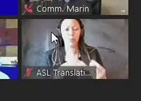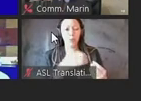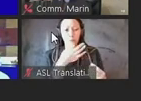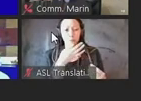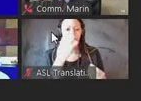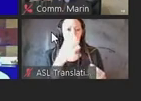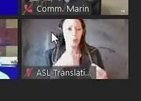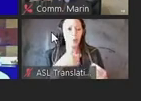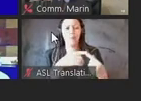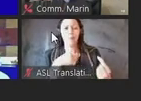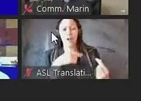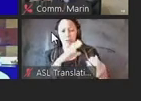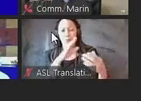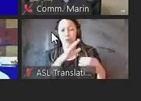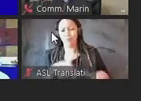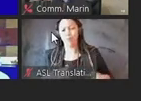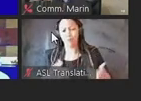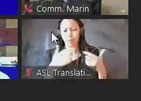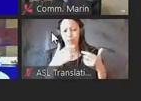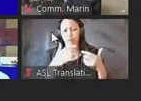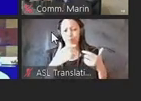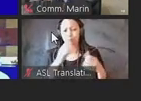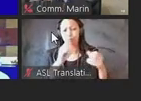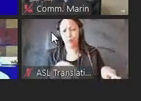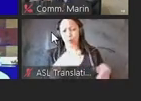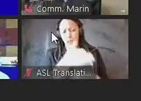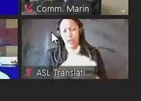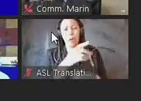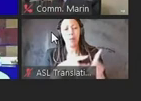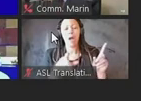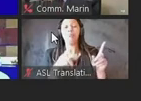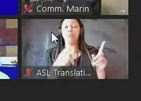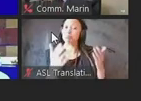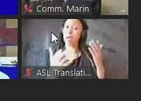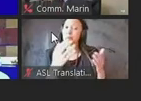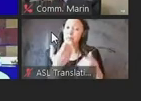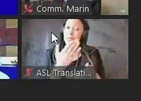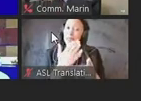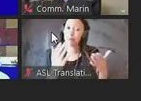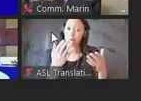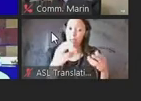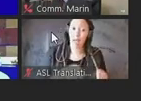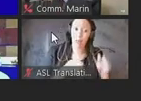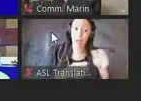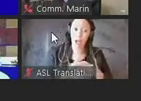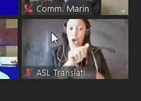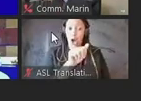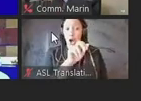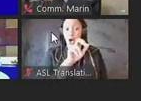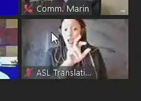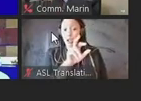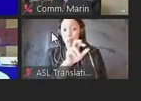are not opposed to a residential development here. I believe what they're opposed to is what could be constructed under R6A. And they, for their own